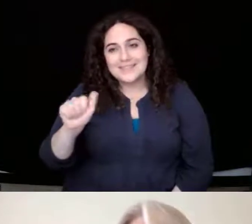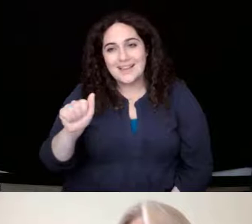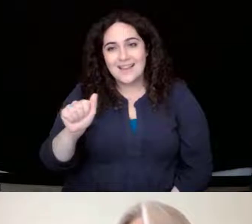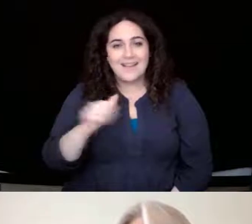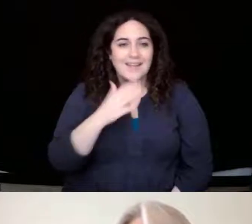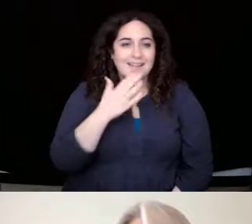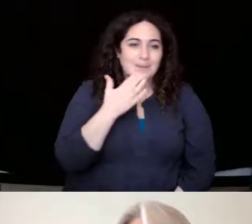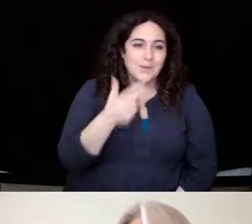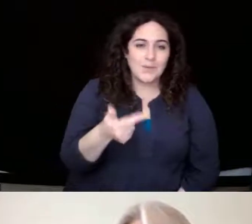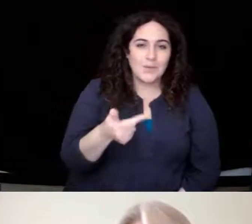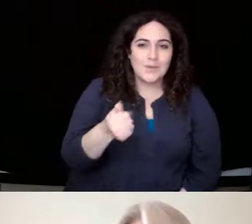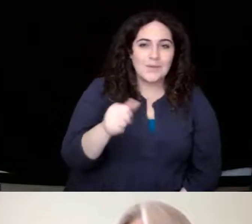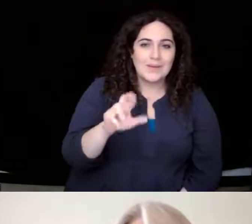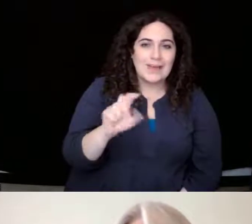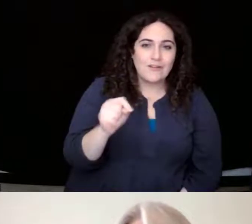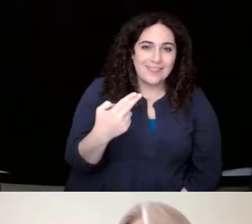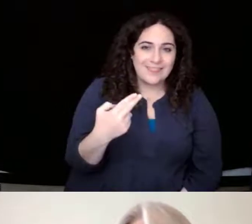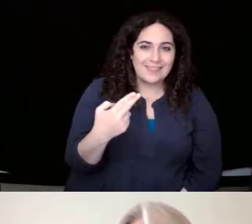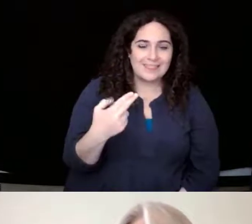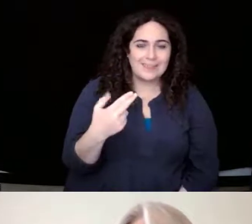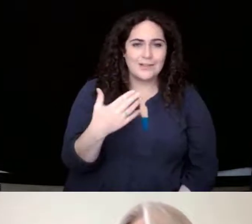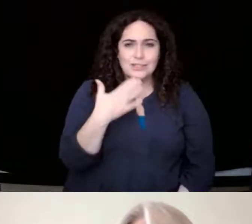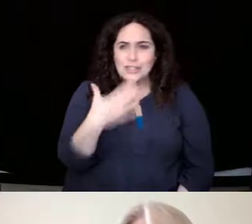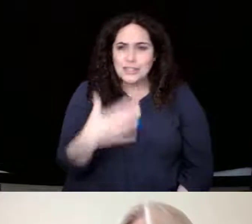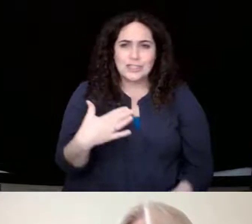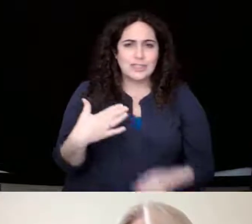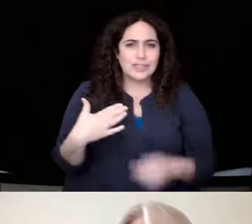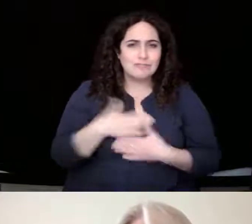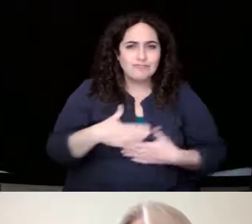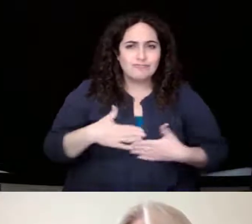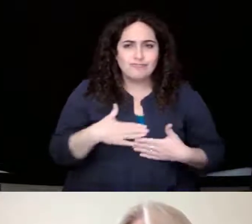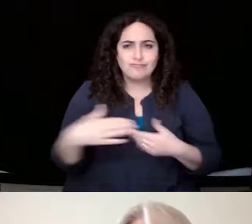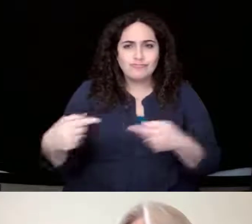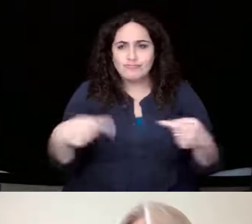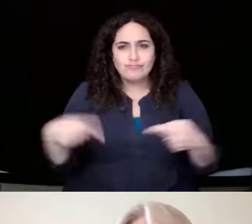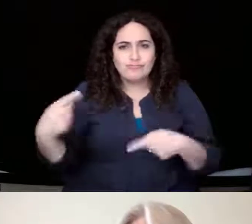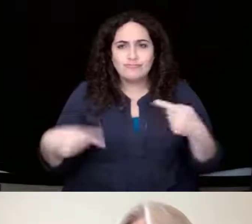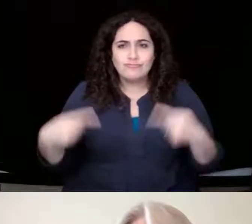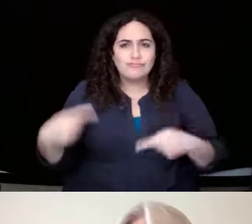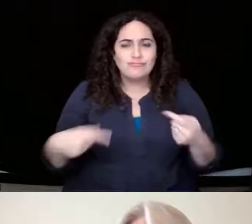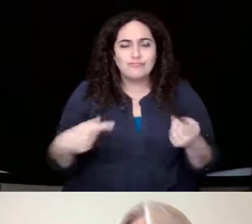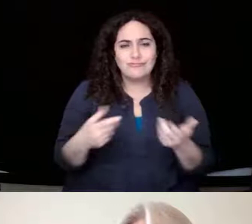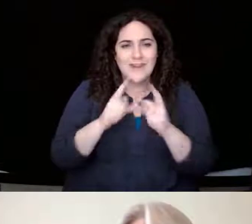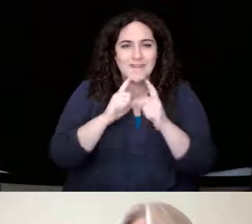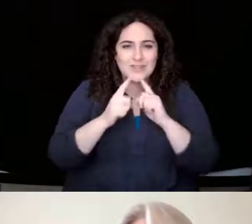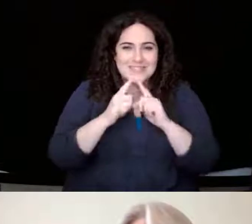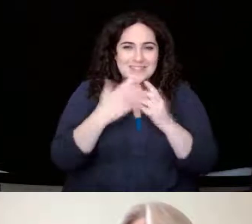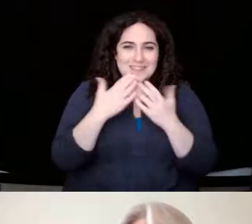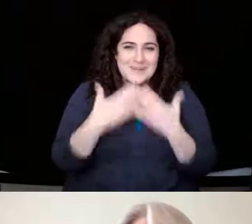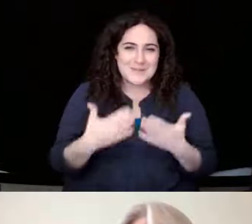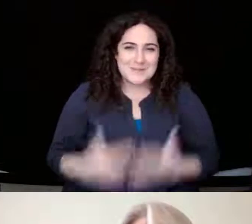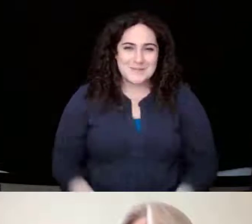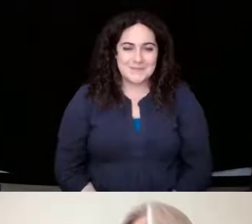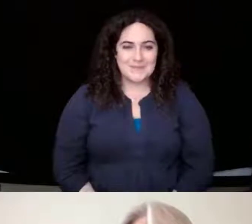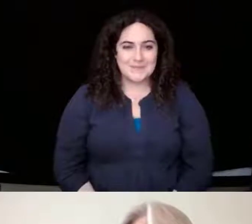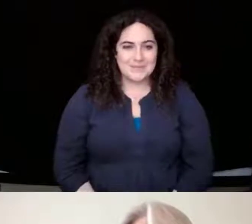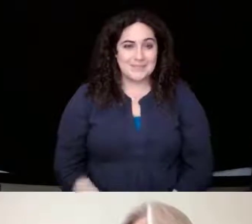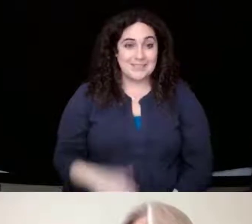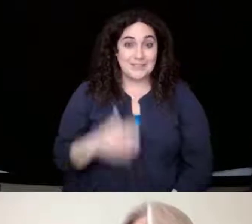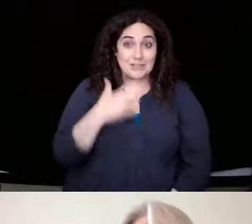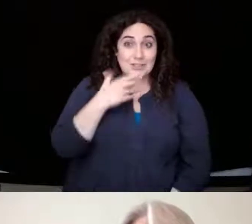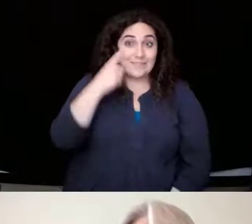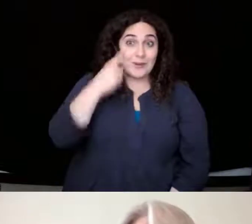us today. It was a very stimulating conversation and very timely for me, because I've been struggling